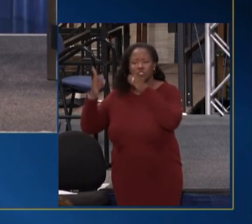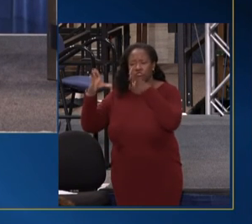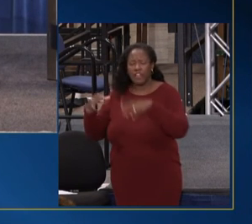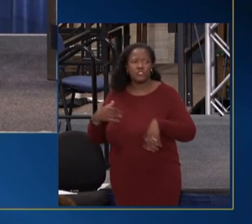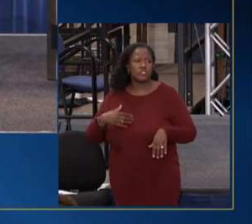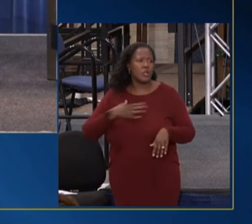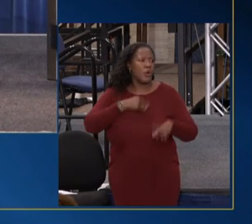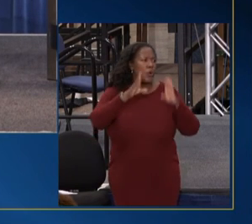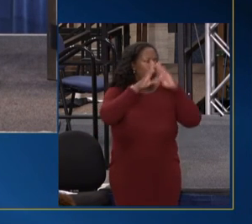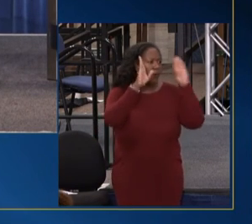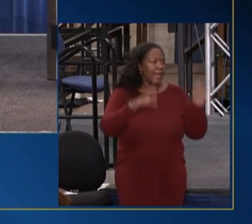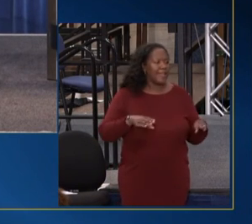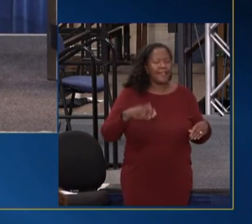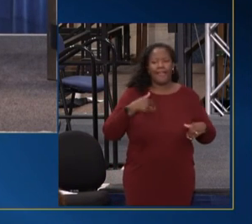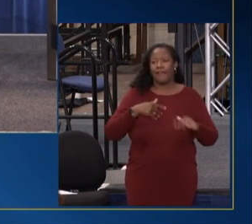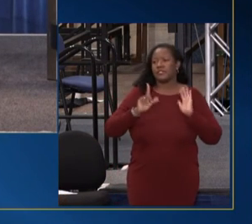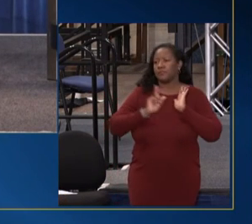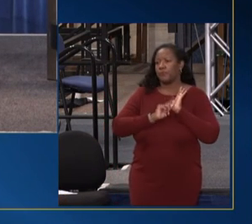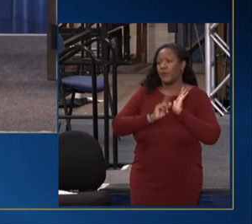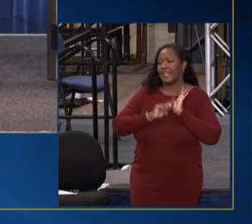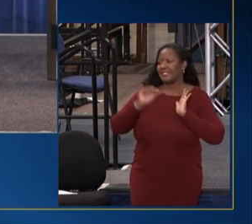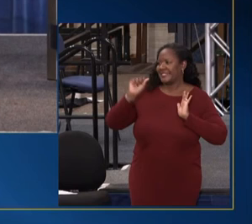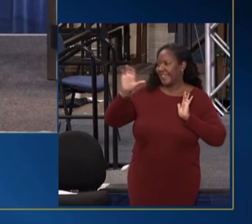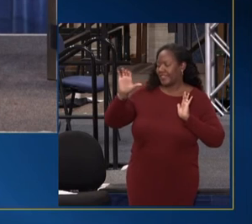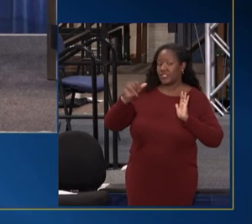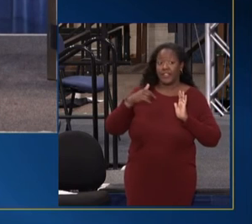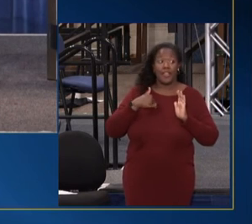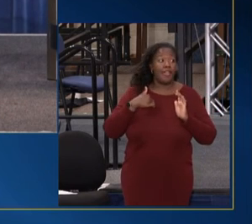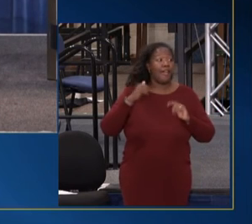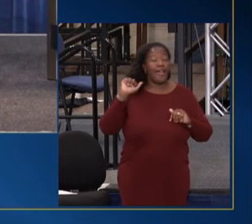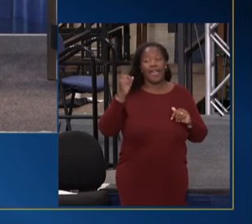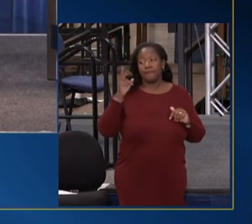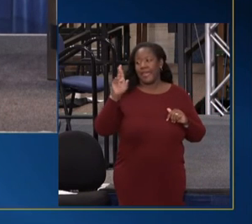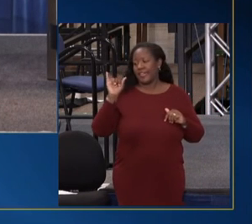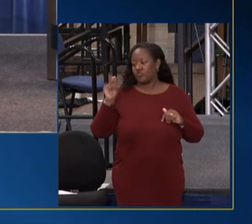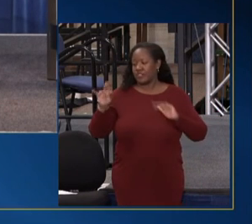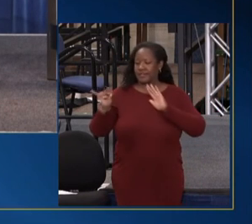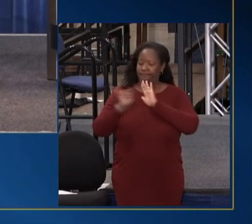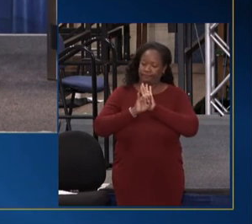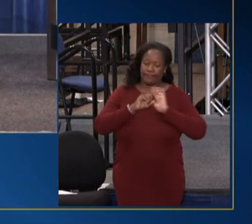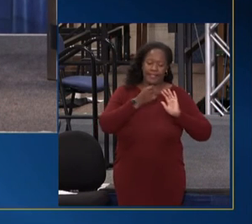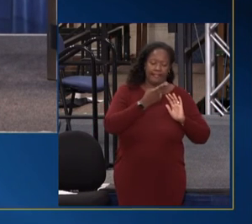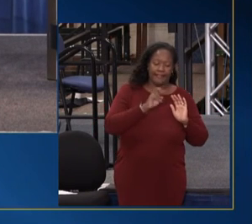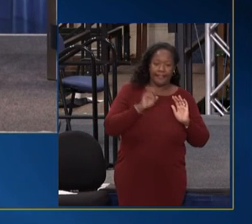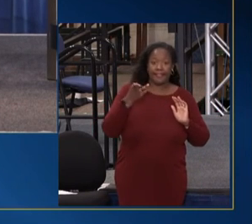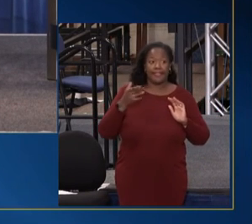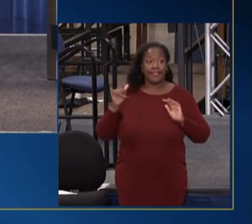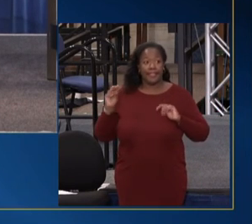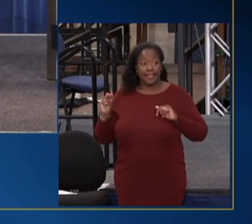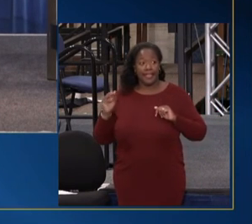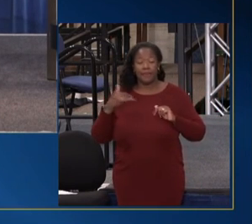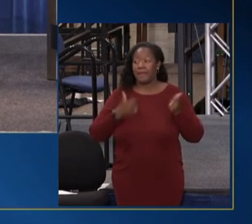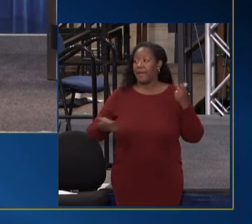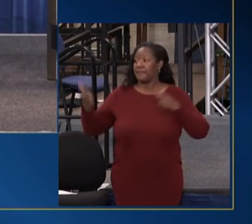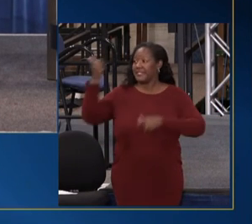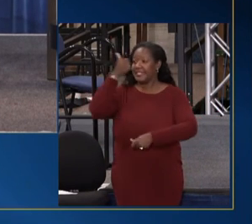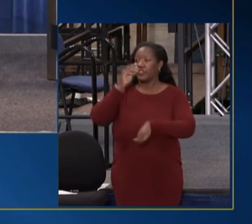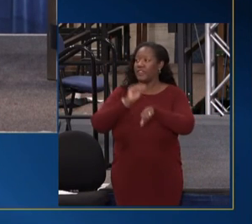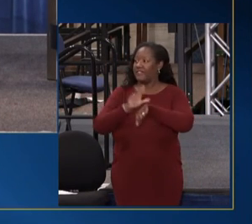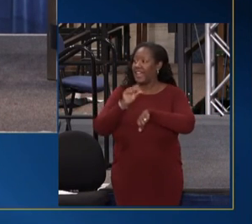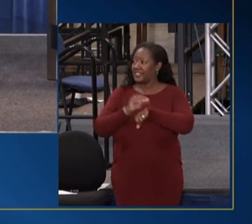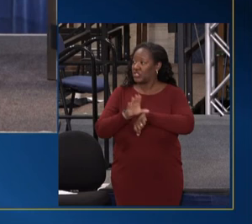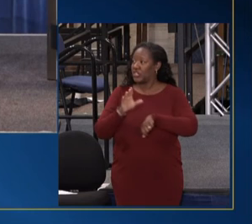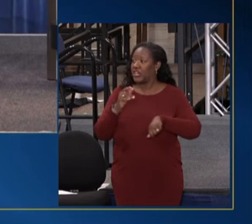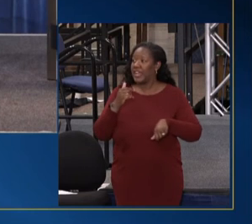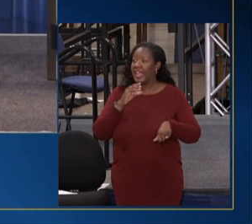Press Secretary. So it's been a really exciting day. I'm Adrian Shanker, he, him pronouns. I'm Senior Advisor at HHS on LGBTQI